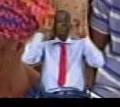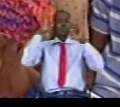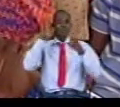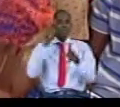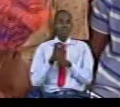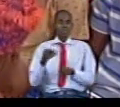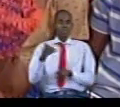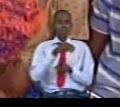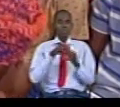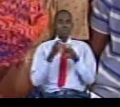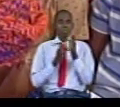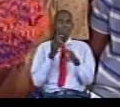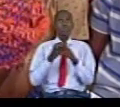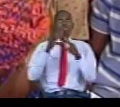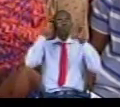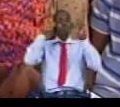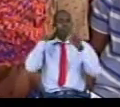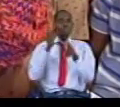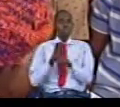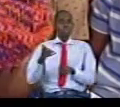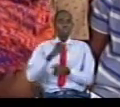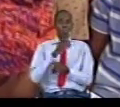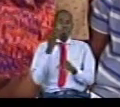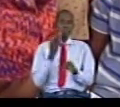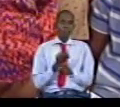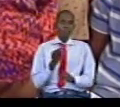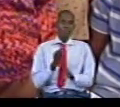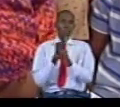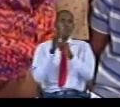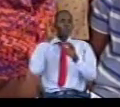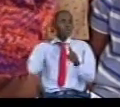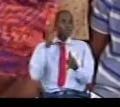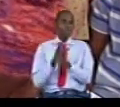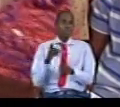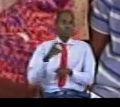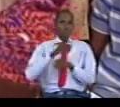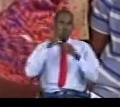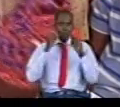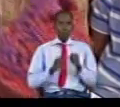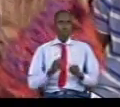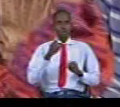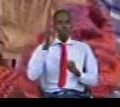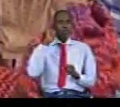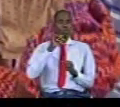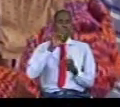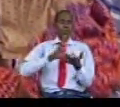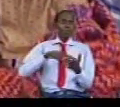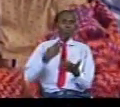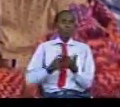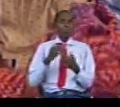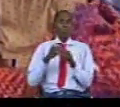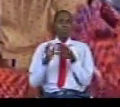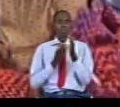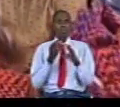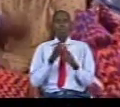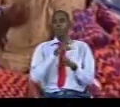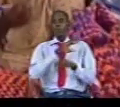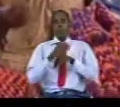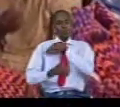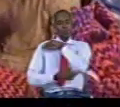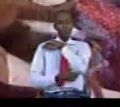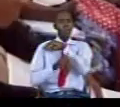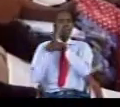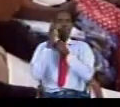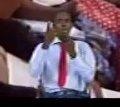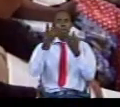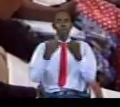you faithful. Amen. Keep you strong. Amen. You will not fall. Amen. No temptation will come to you that will make you